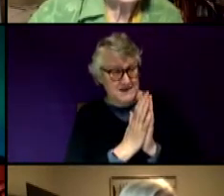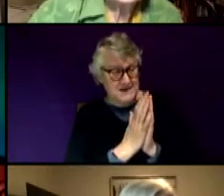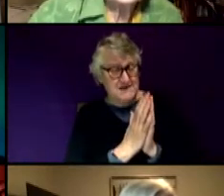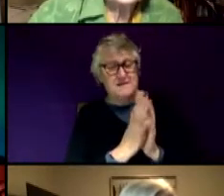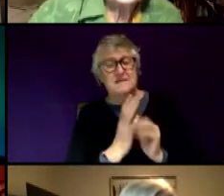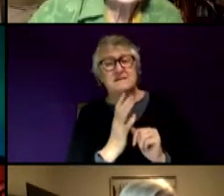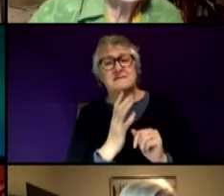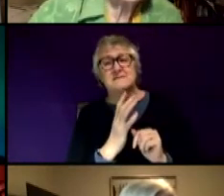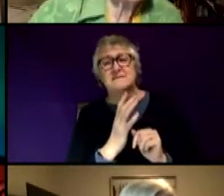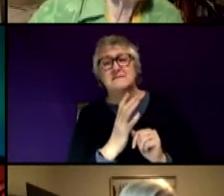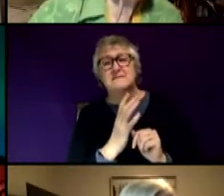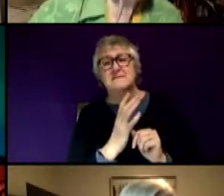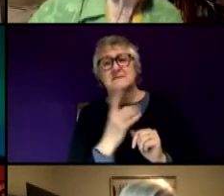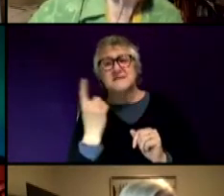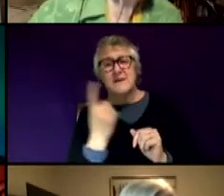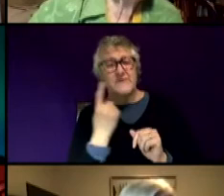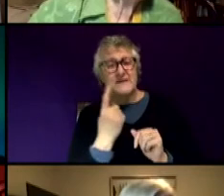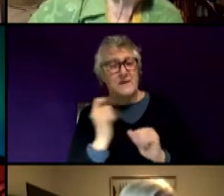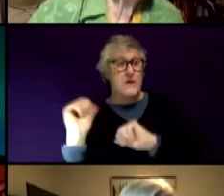could focus on this coming year,